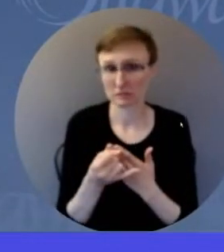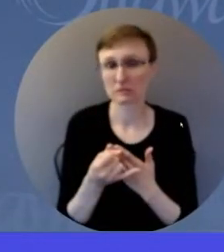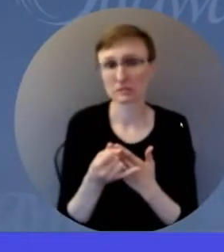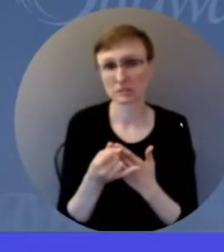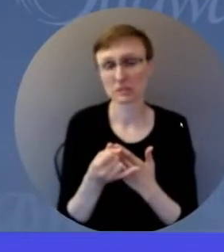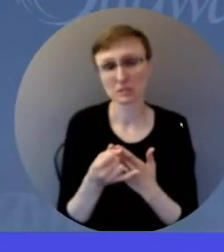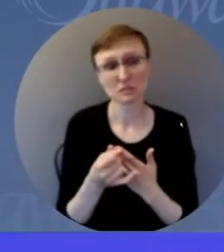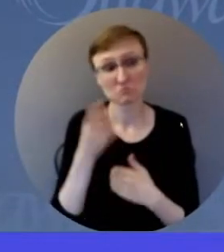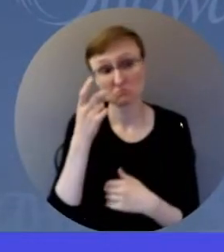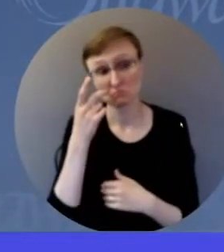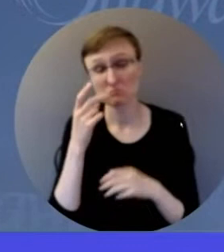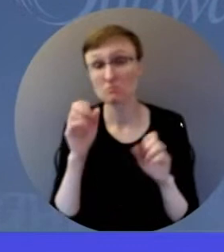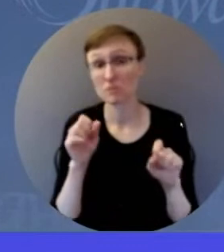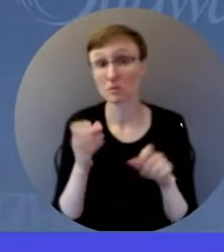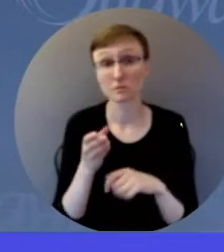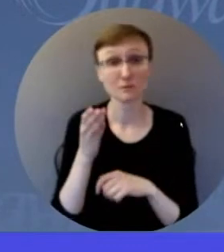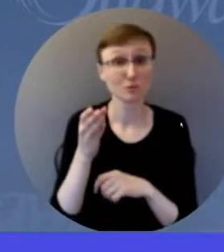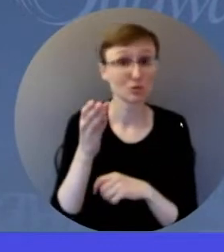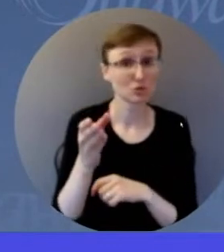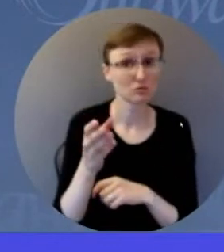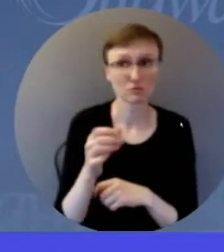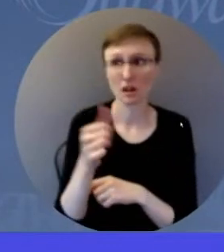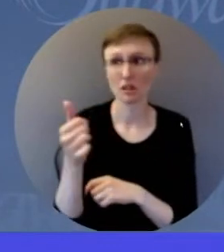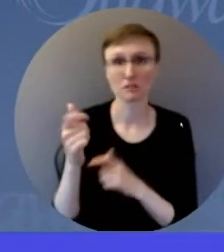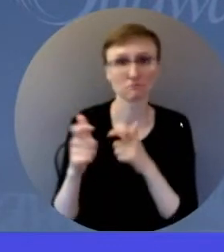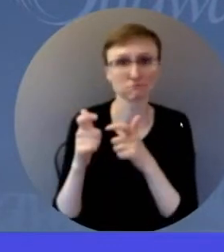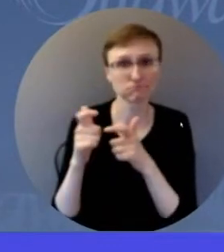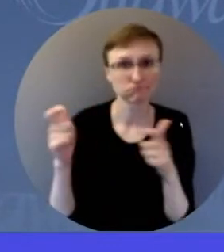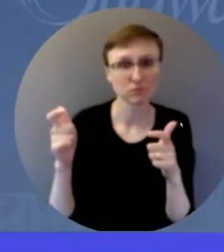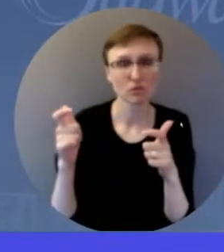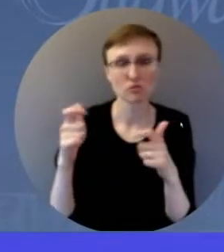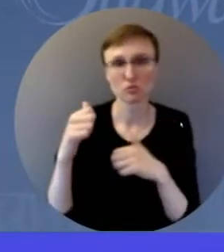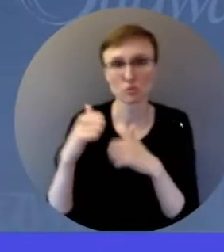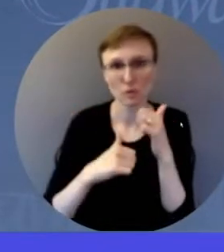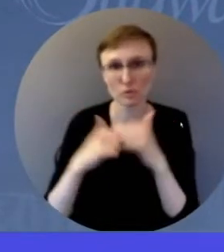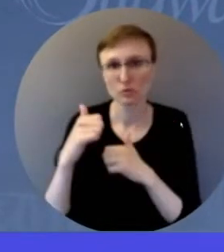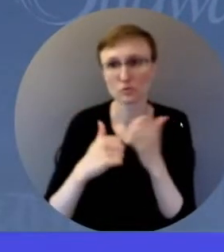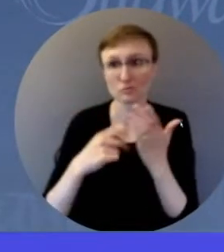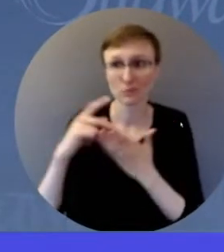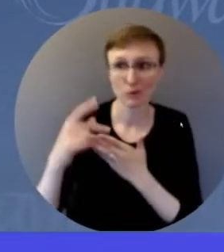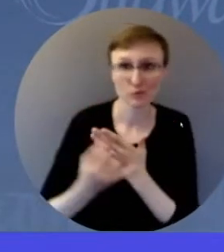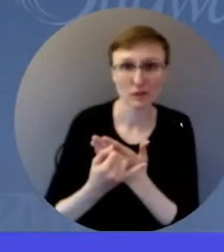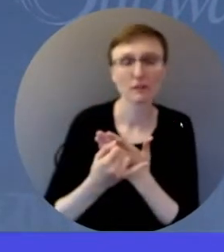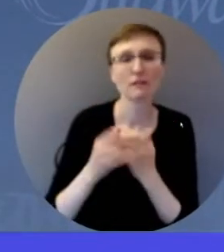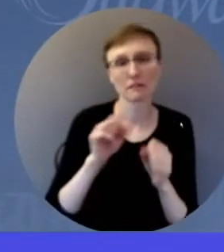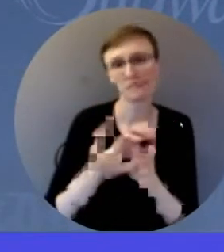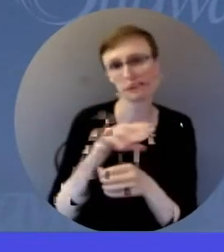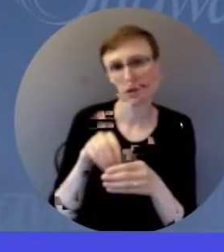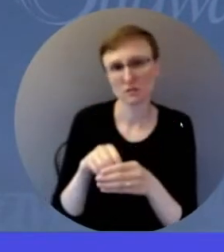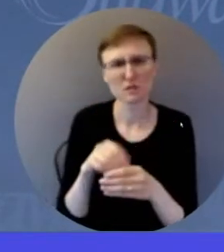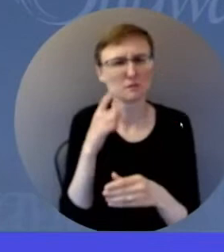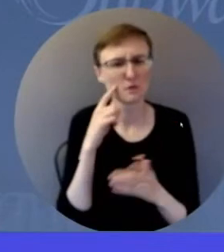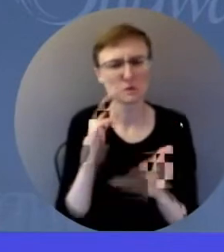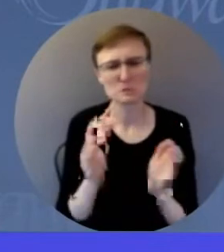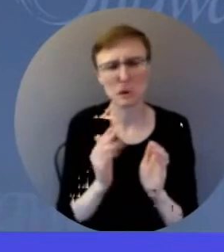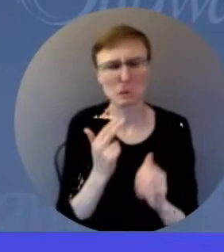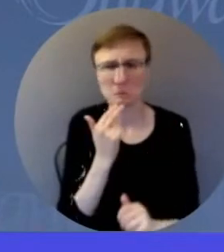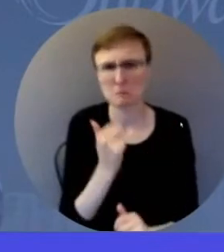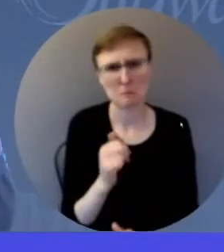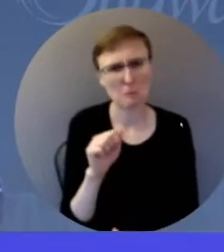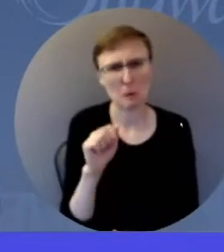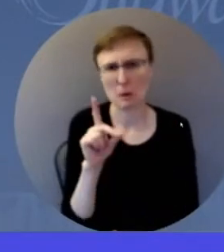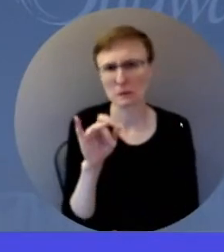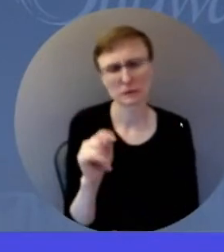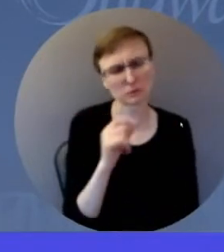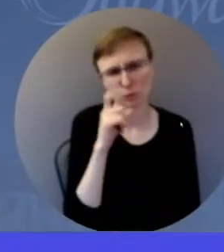large infrastructure projects and other large projects. I don't think it's necessary on small audits. You get bogged